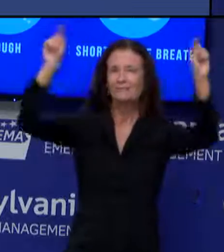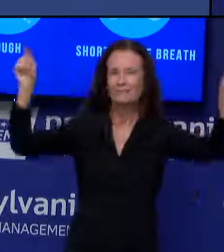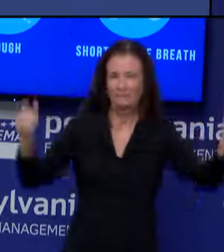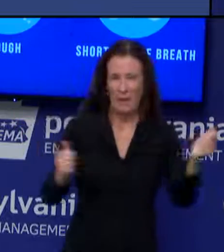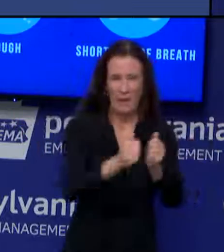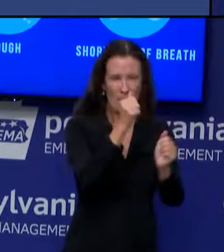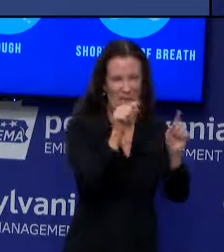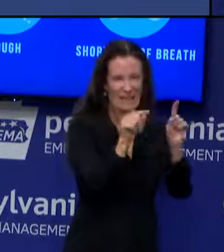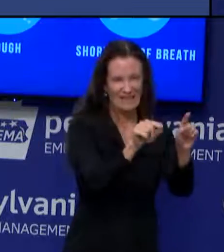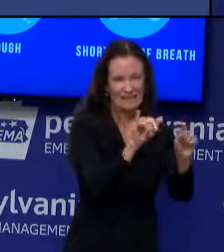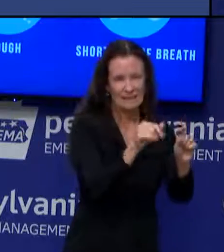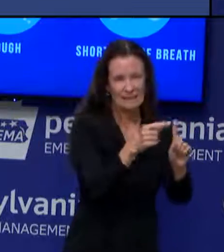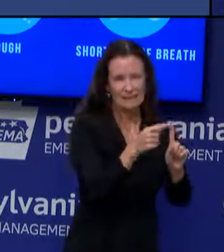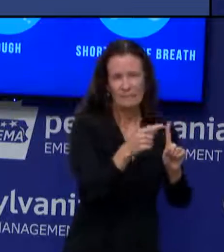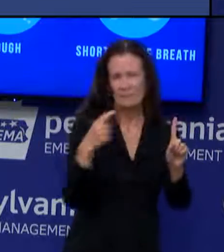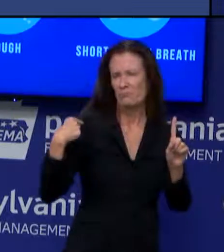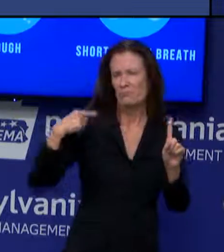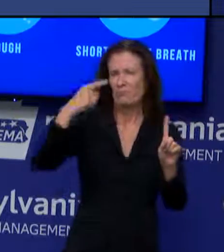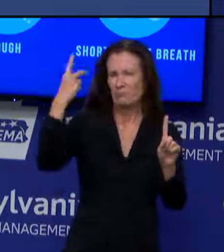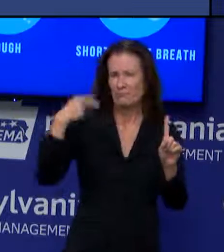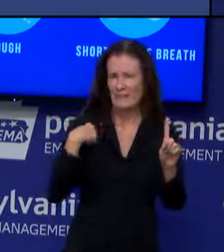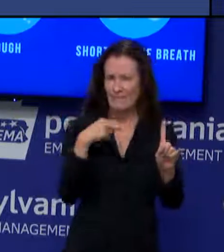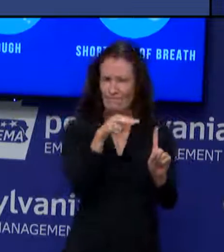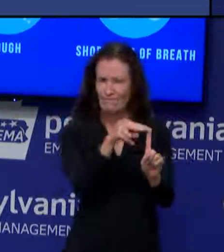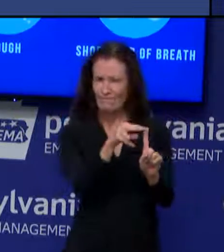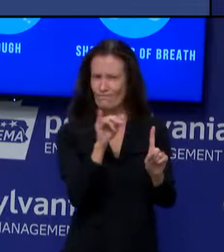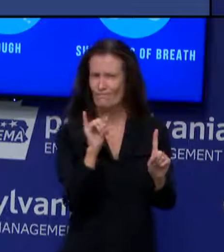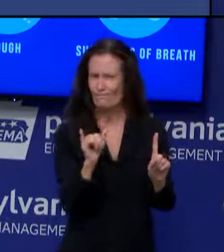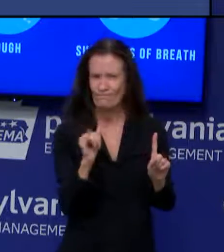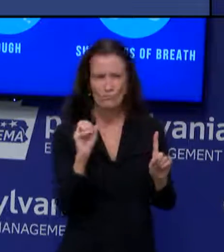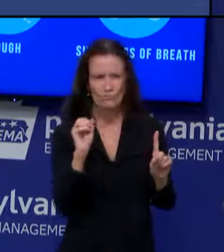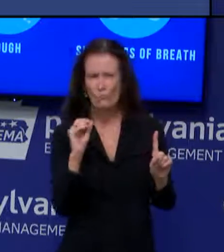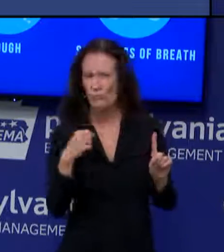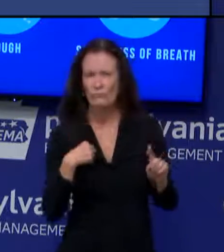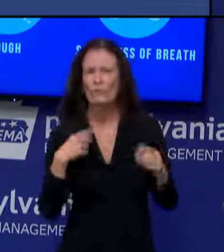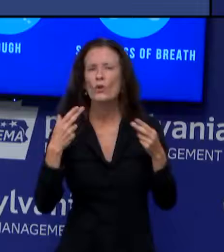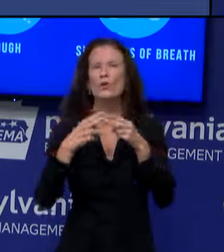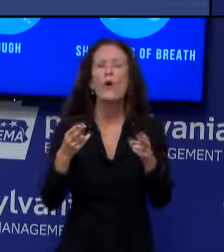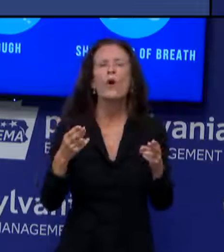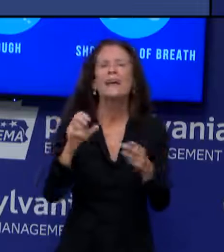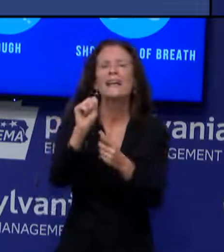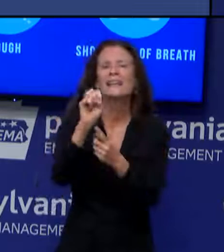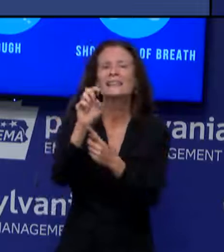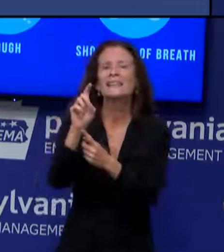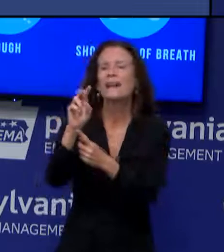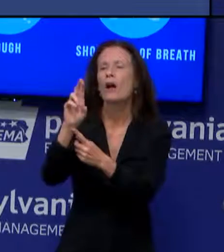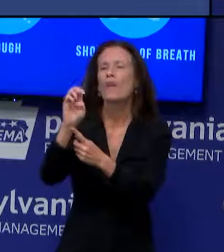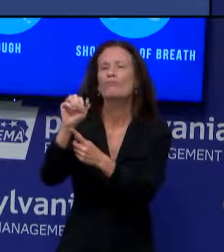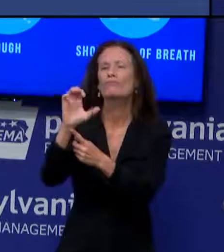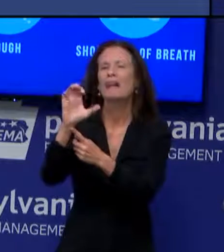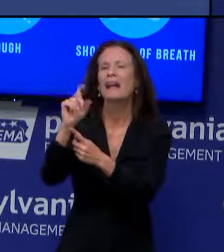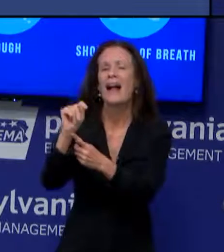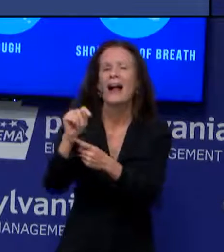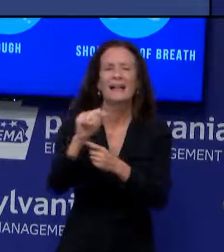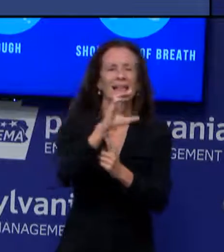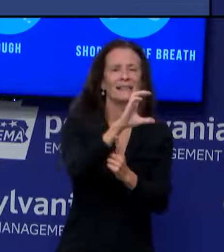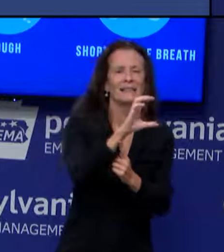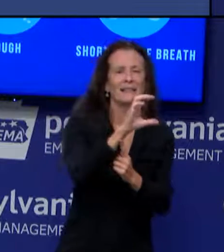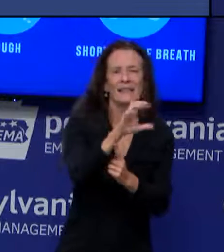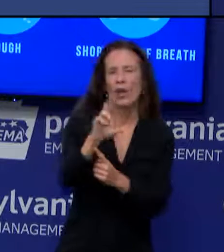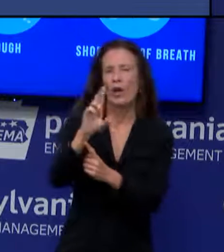a week or so ago that we had what we call a C-REACT team, a COVID-19 REACT team that participated